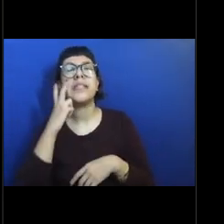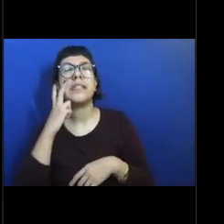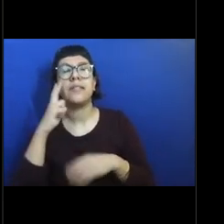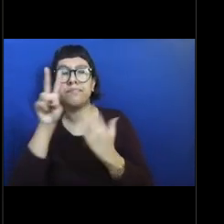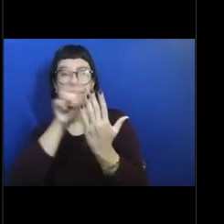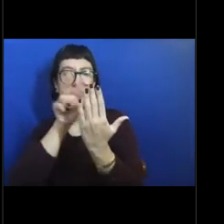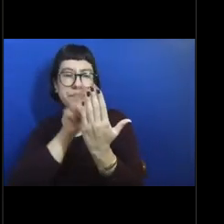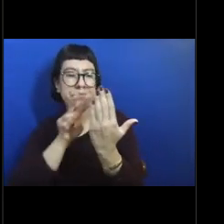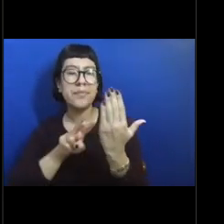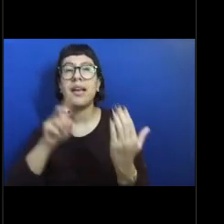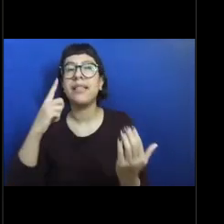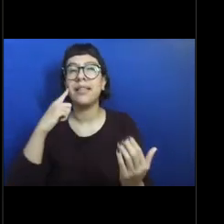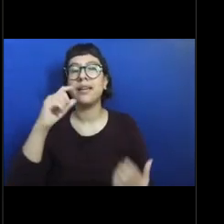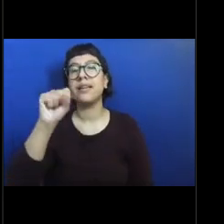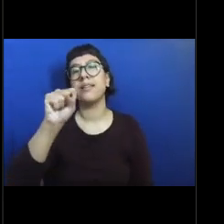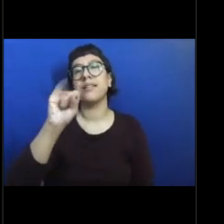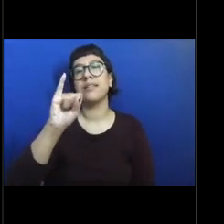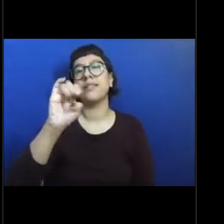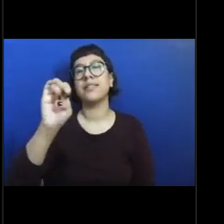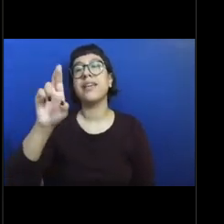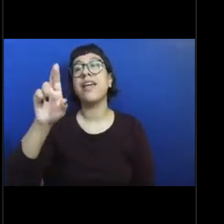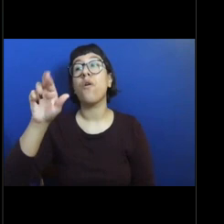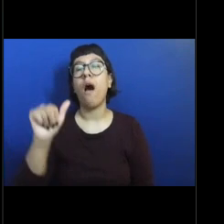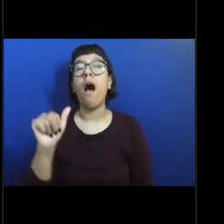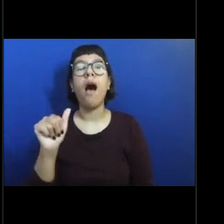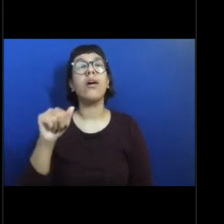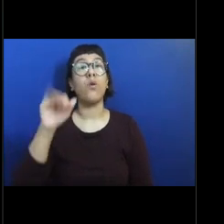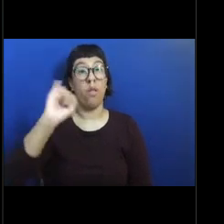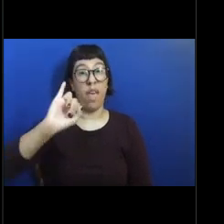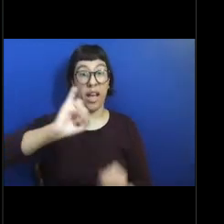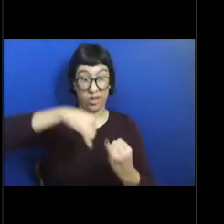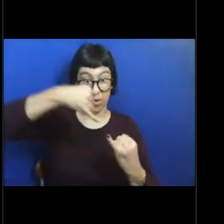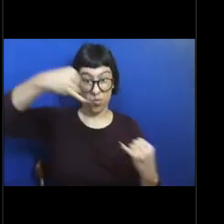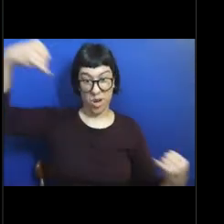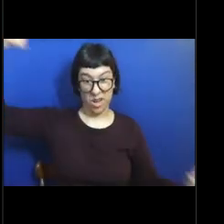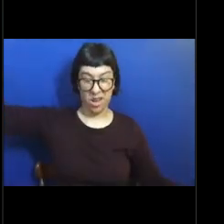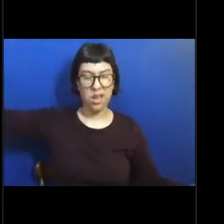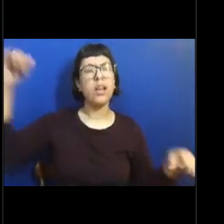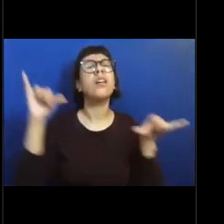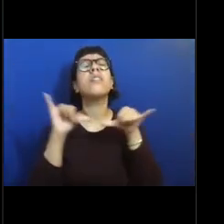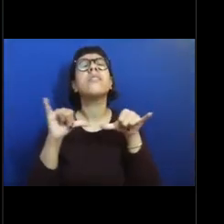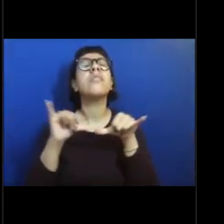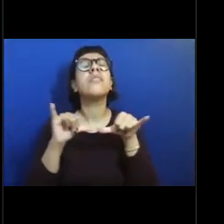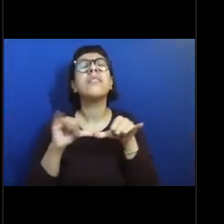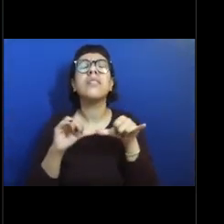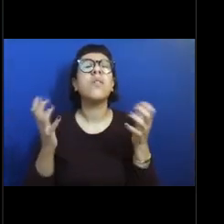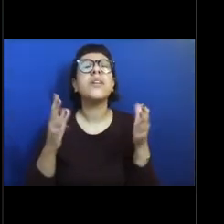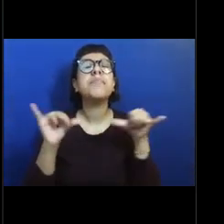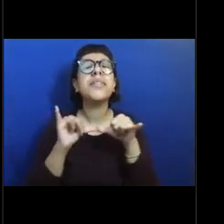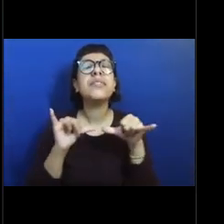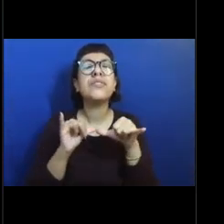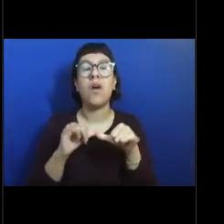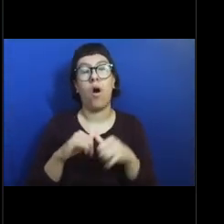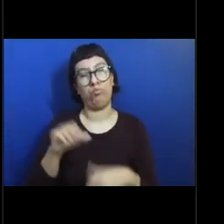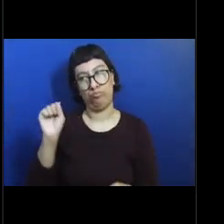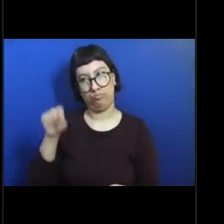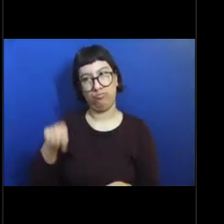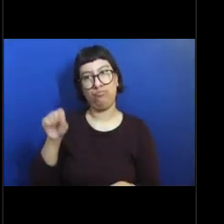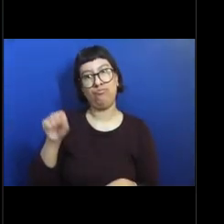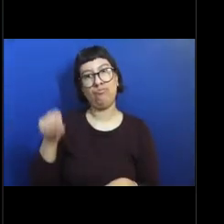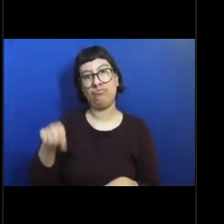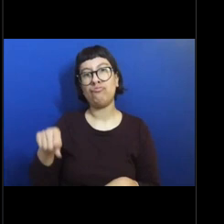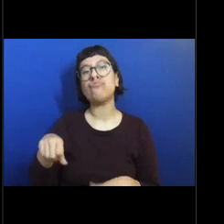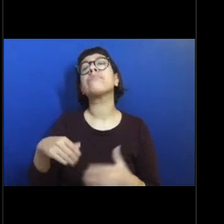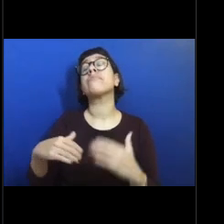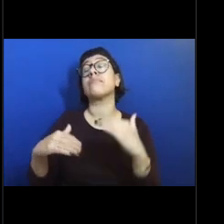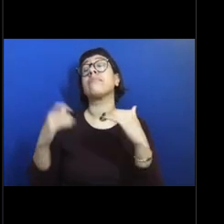I think it's Sierra wants to know, how long was that string? That looked pretty long. It is. So from the bottom of the